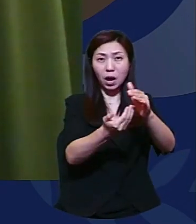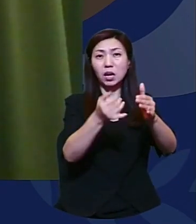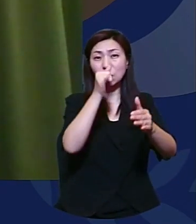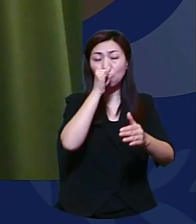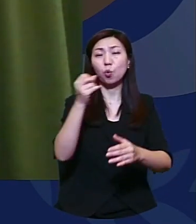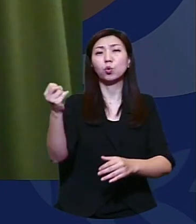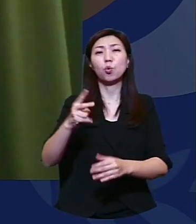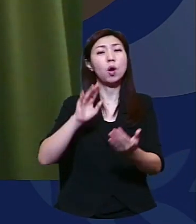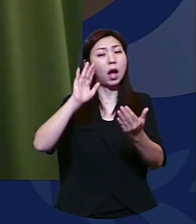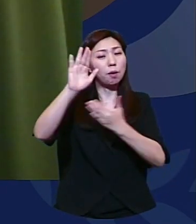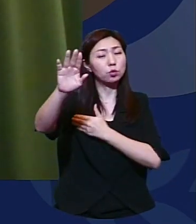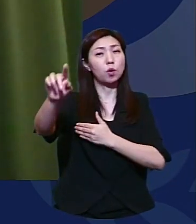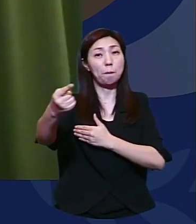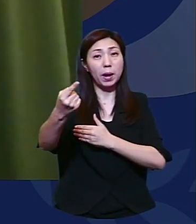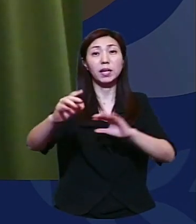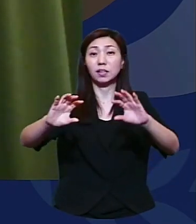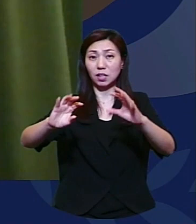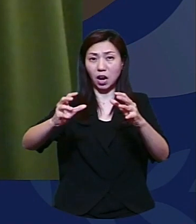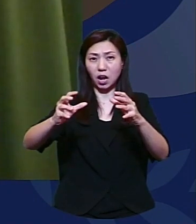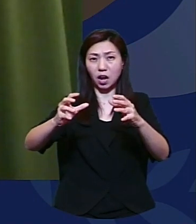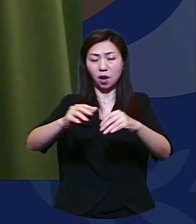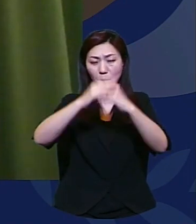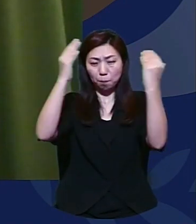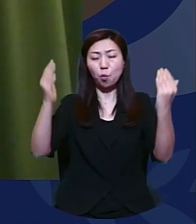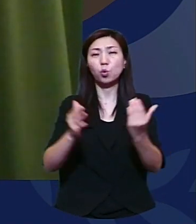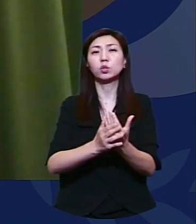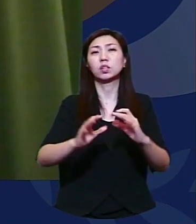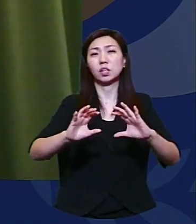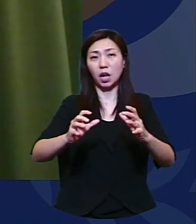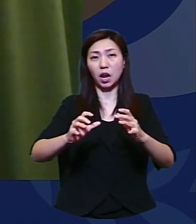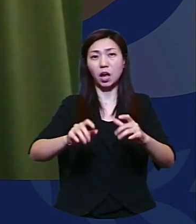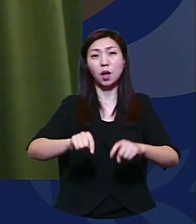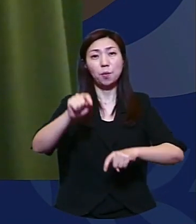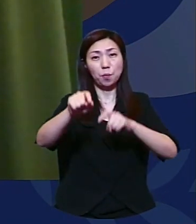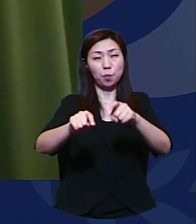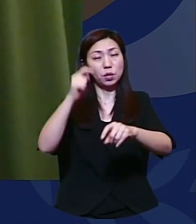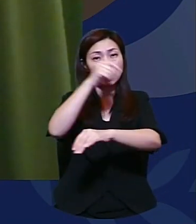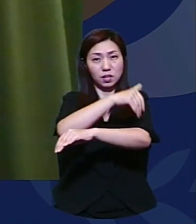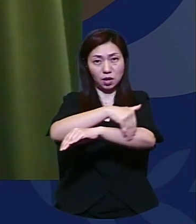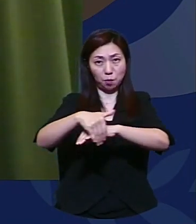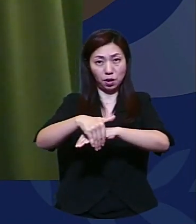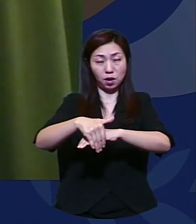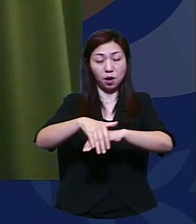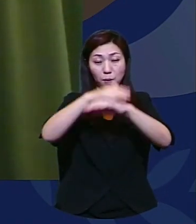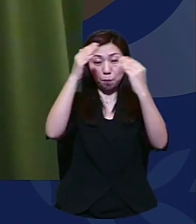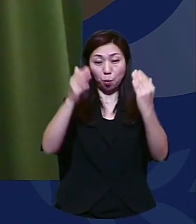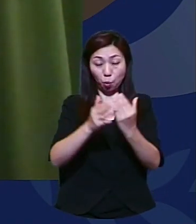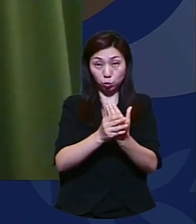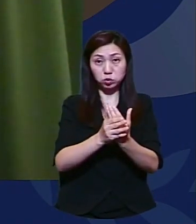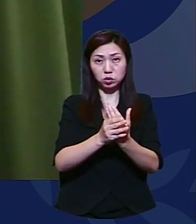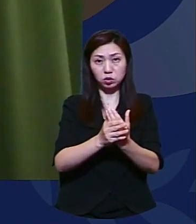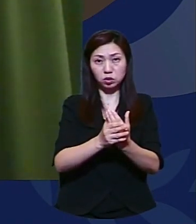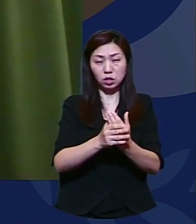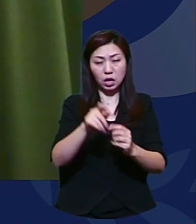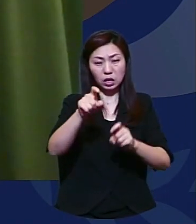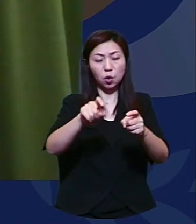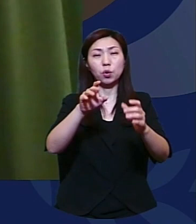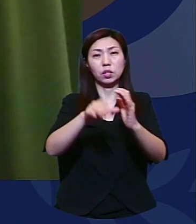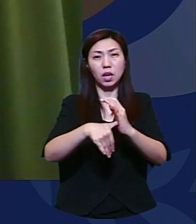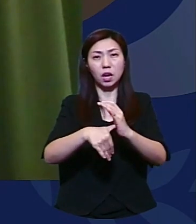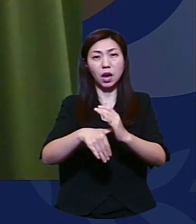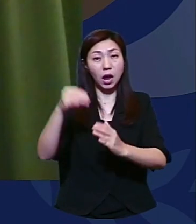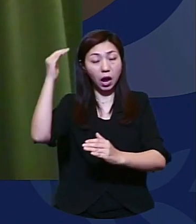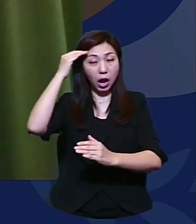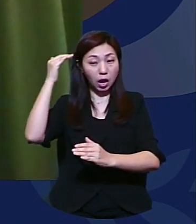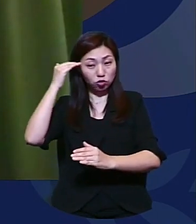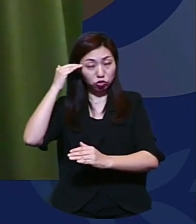of conducting a number of these assessments, we have developed a framework that helps us identify opportunities and risks in a country's digital ecosystem